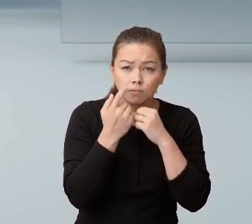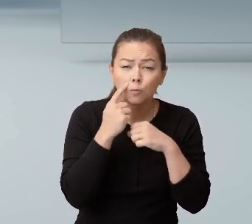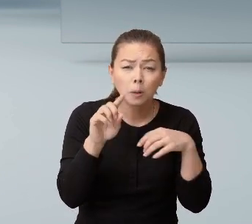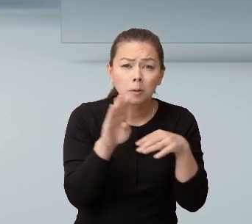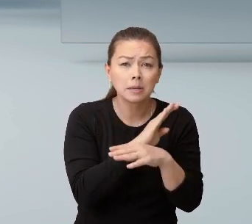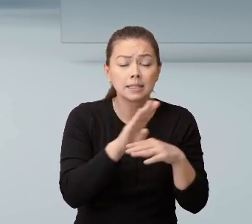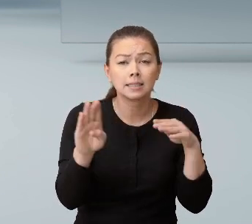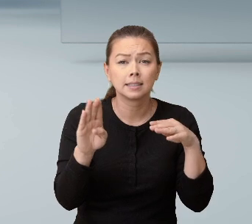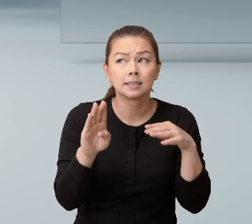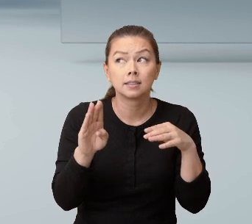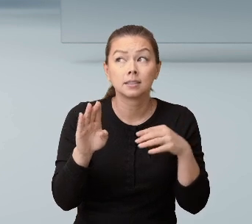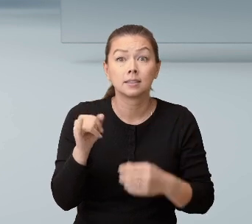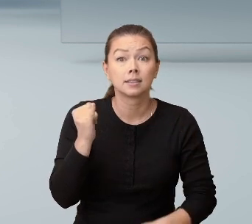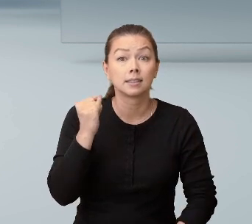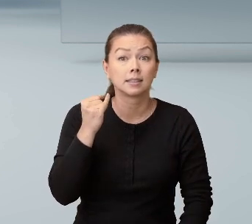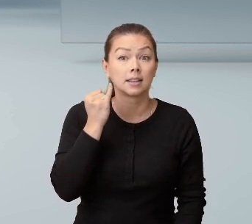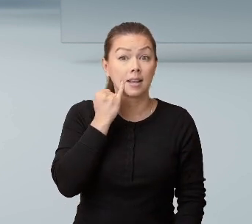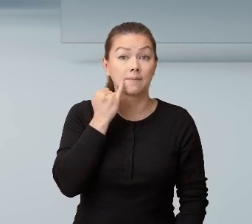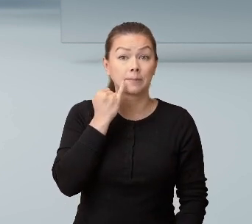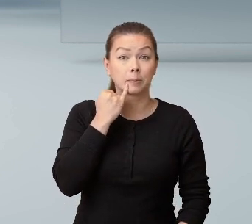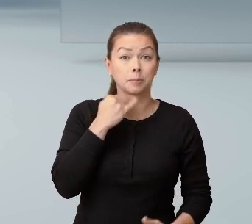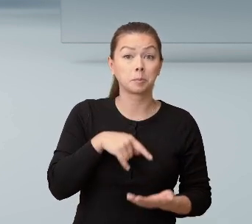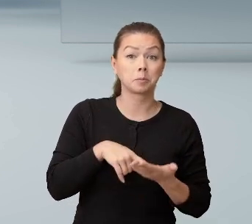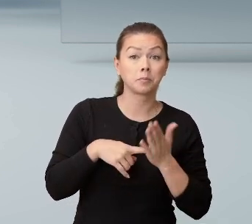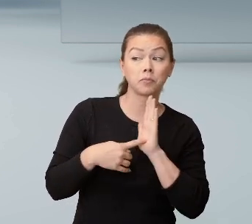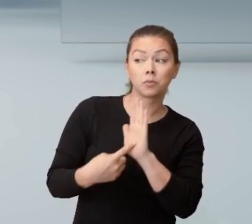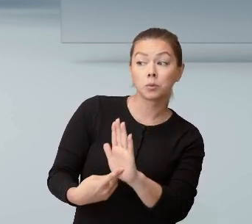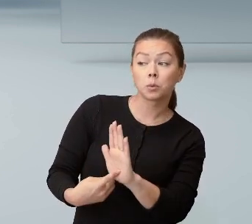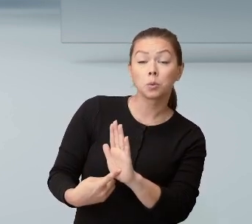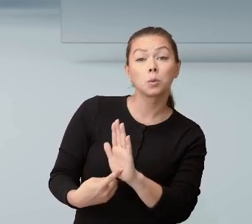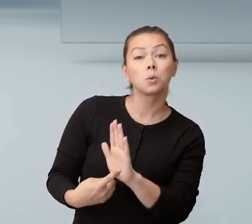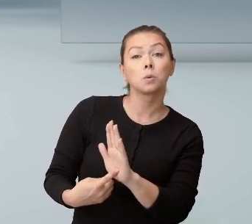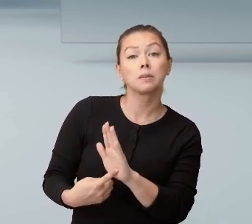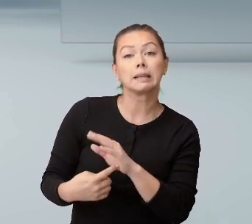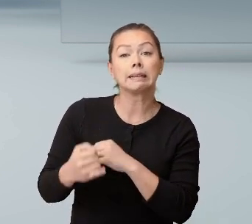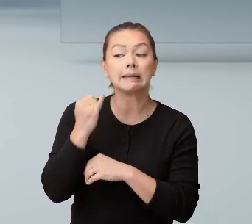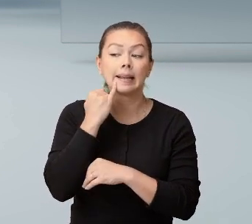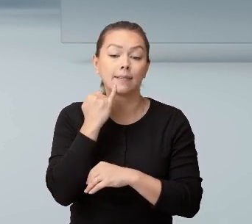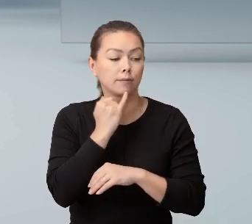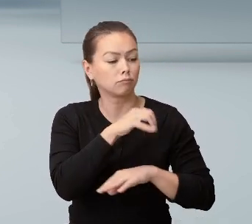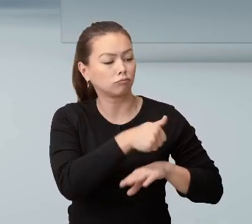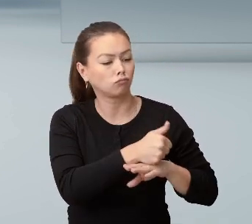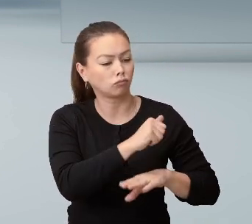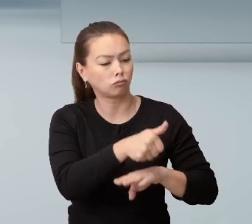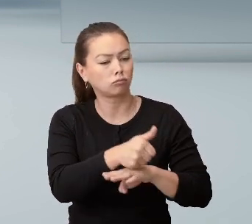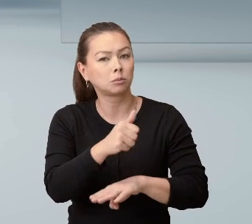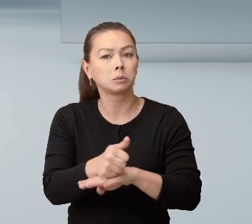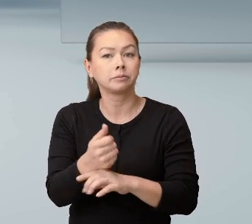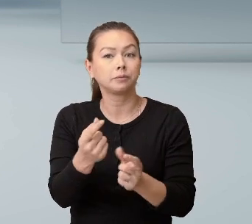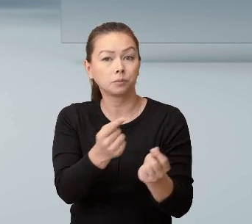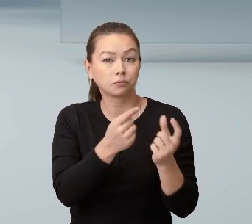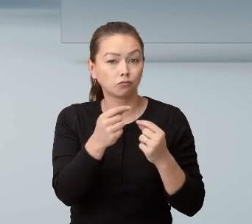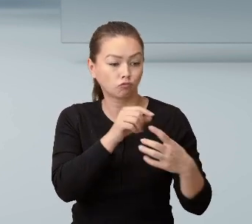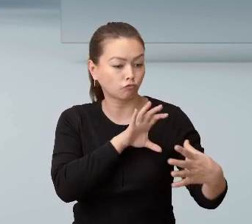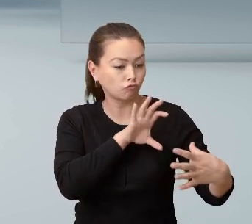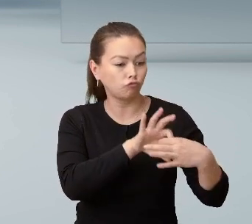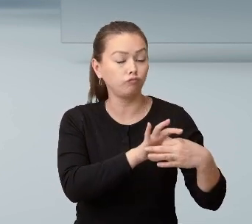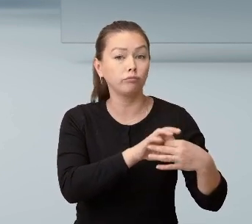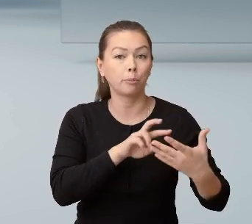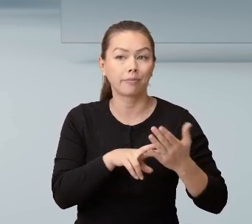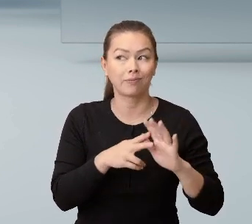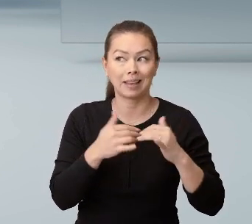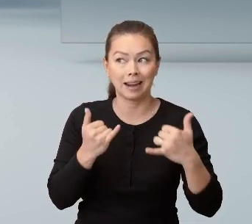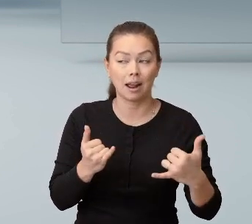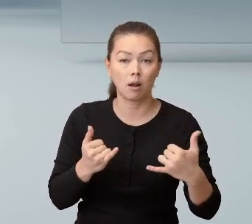enterprises is that as we expose and as we look to put certain configurations in place, that we